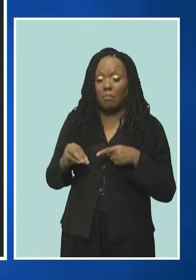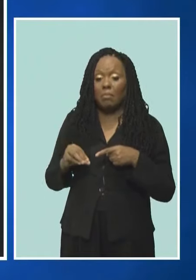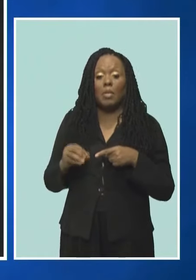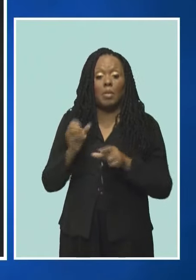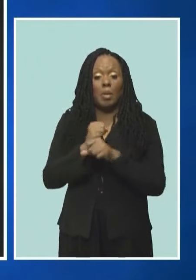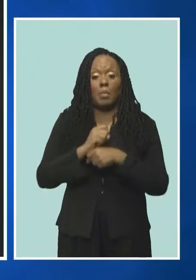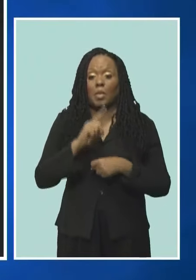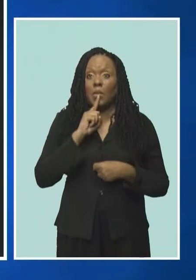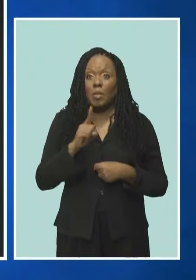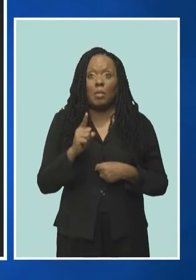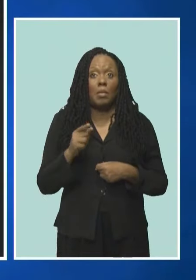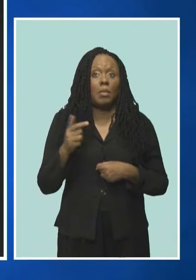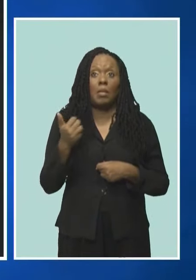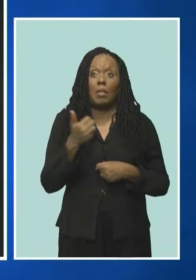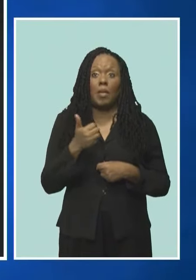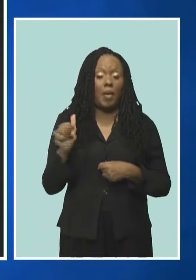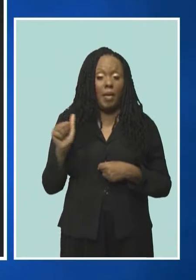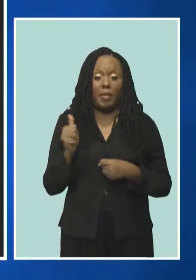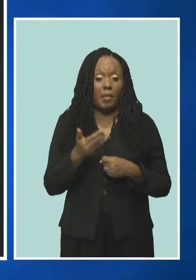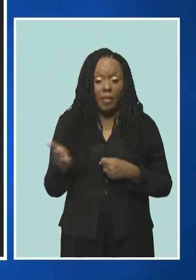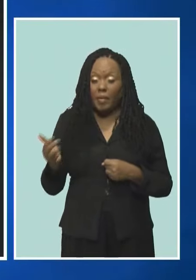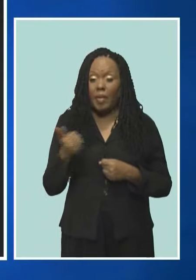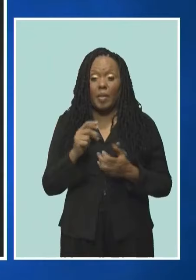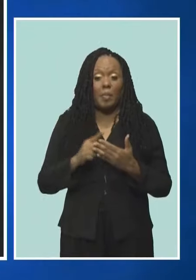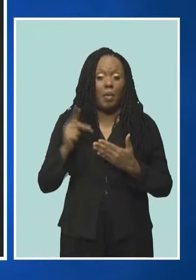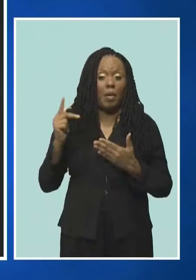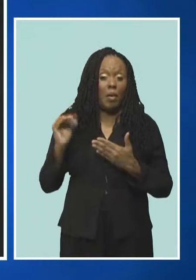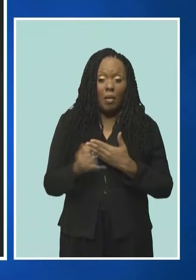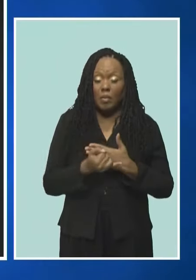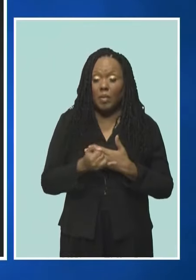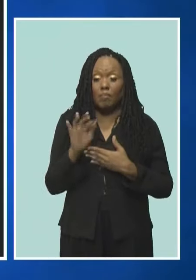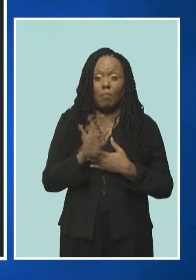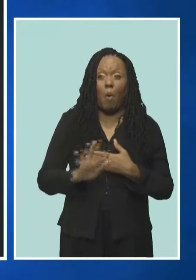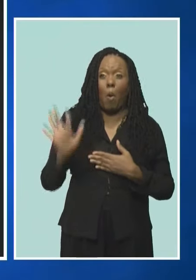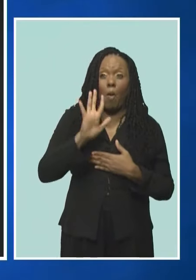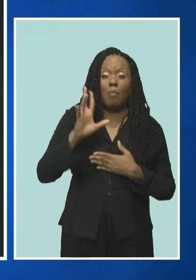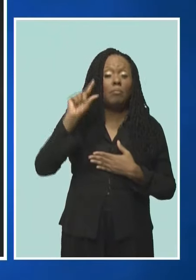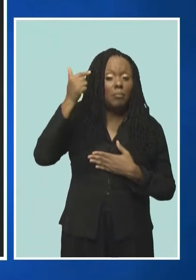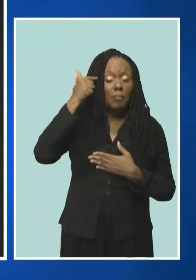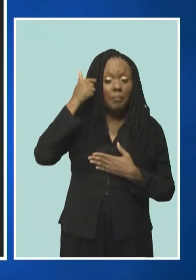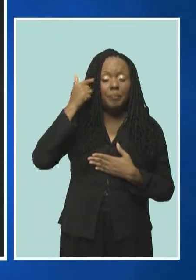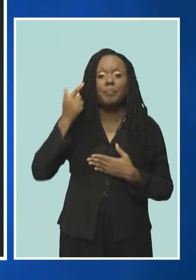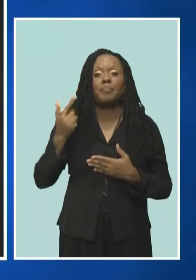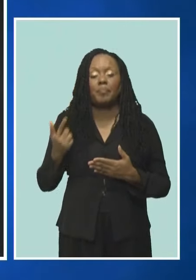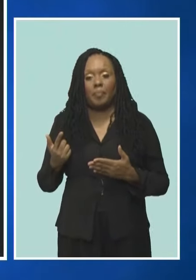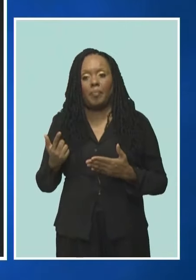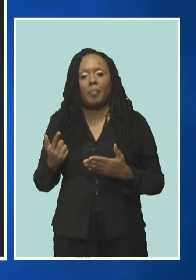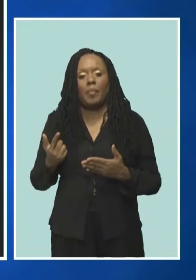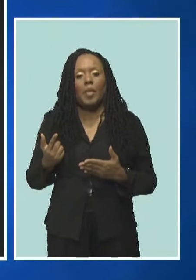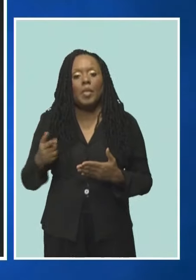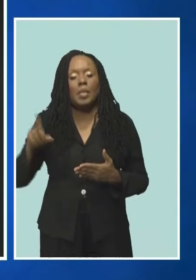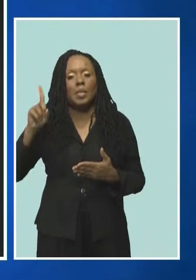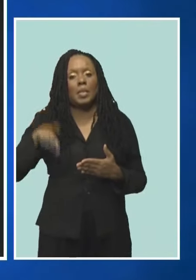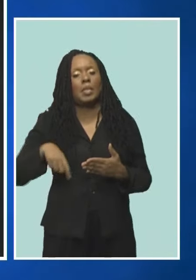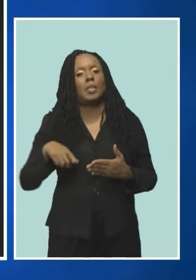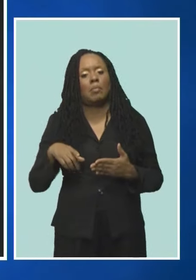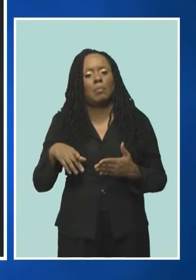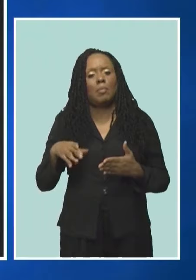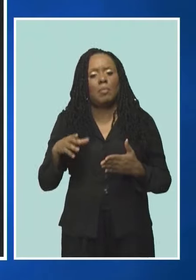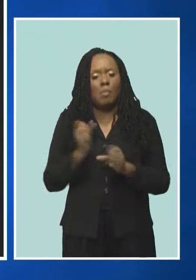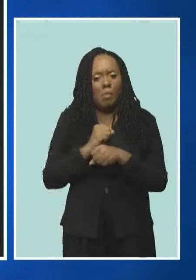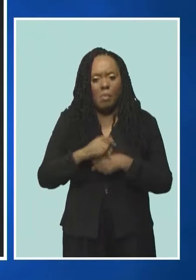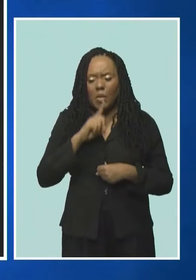across government, across central government, let's say, are properly scoped. So rather